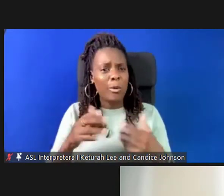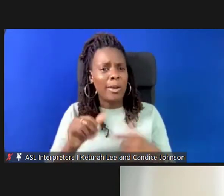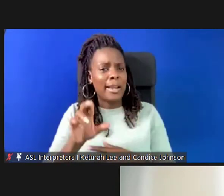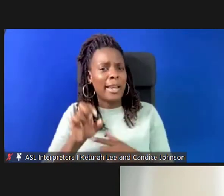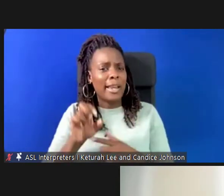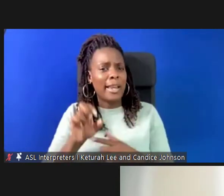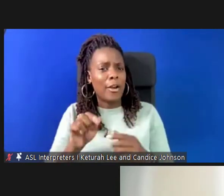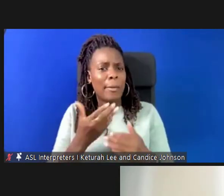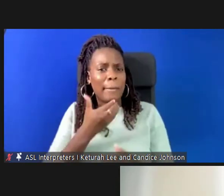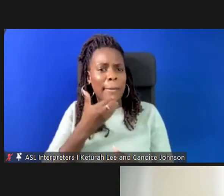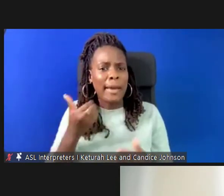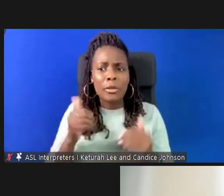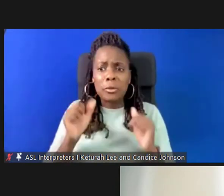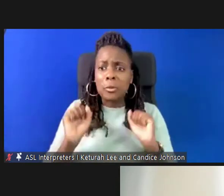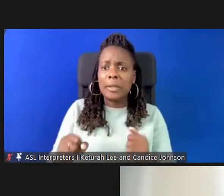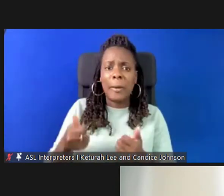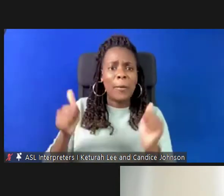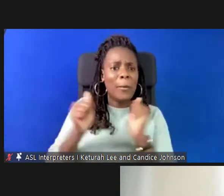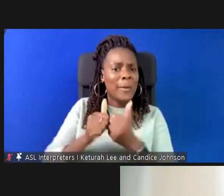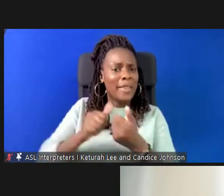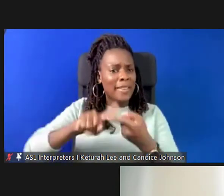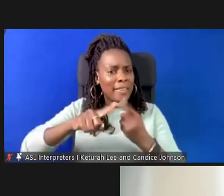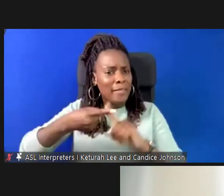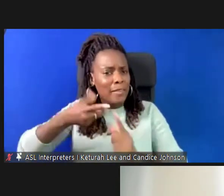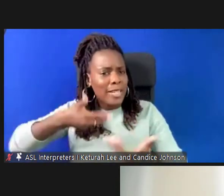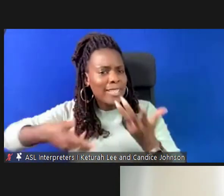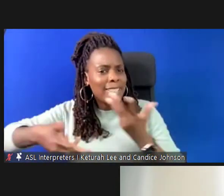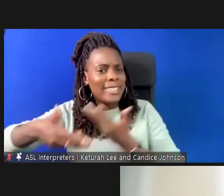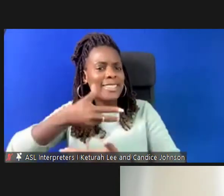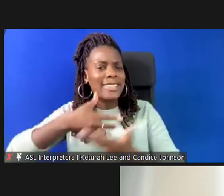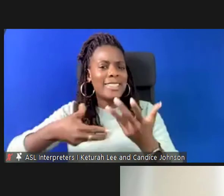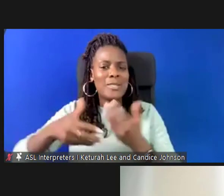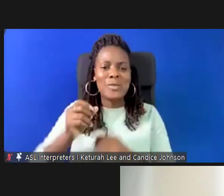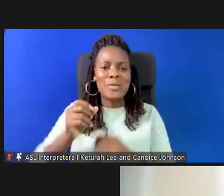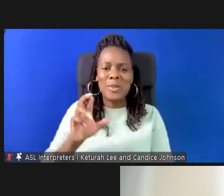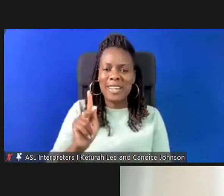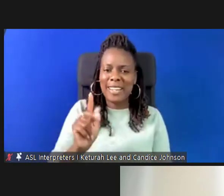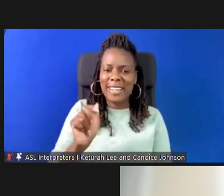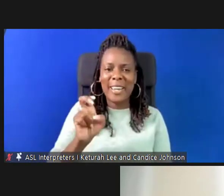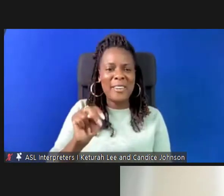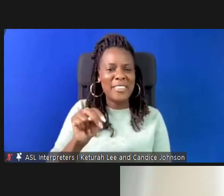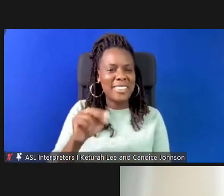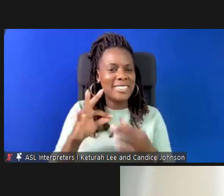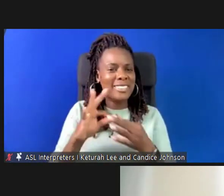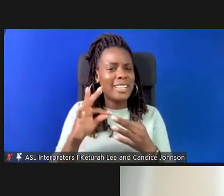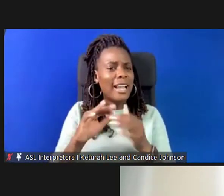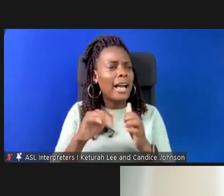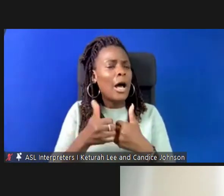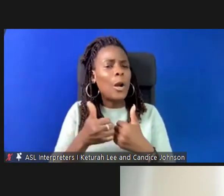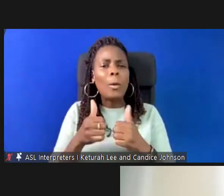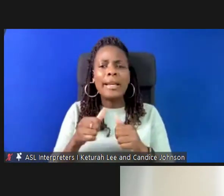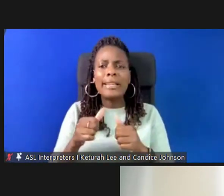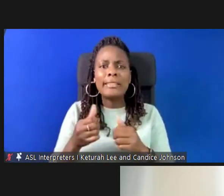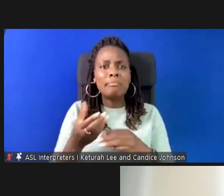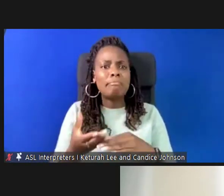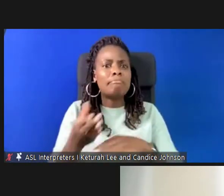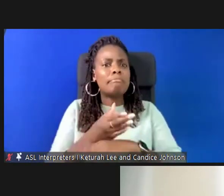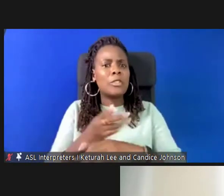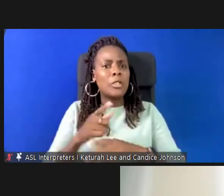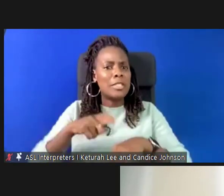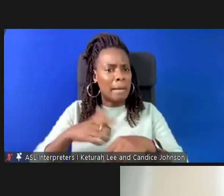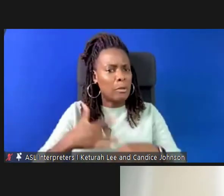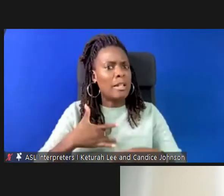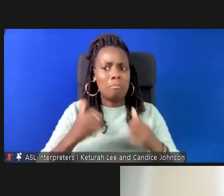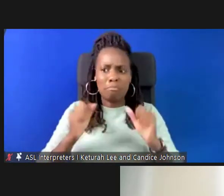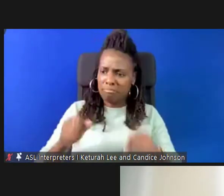with friends? Or as Karen mentioned, how can we, enhance your time so you can feel up to volunteering or giving back to